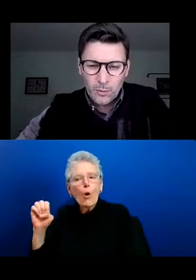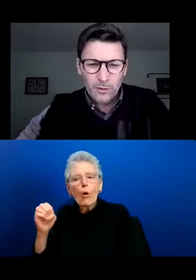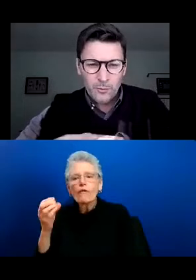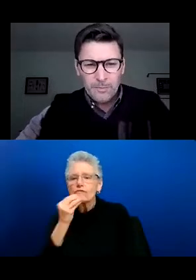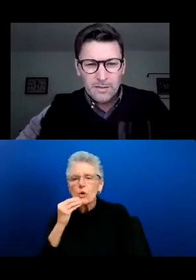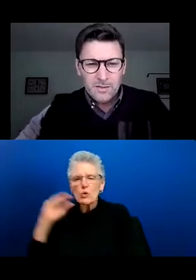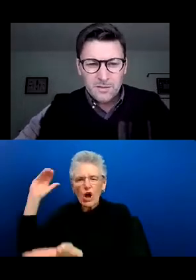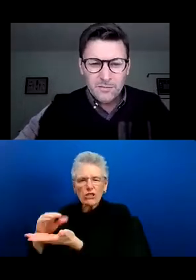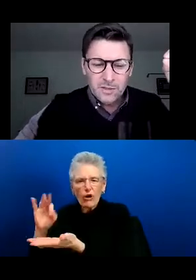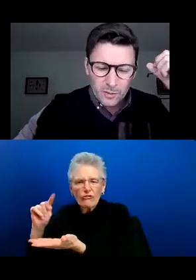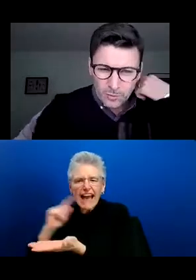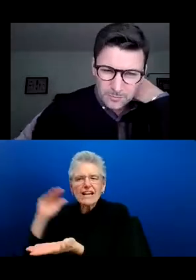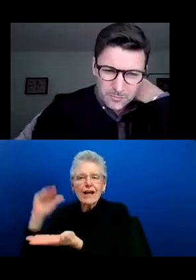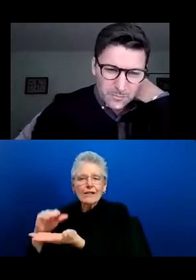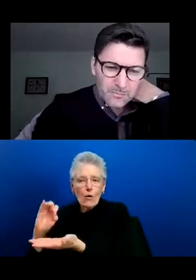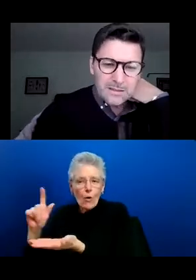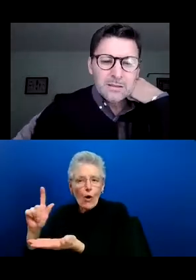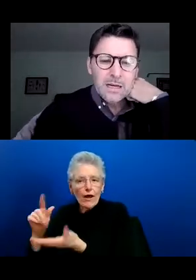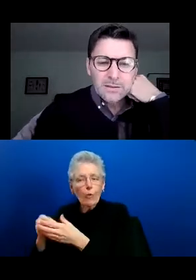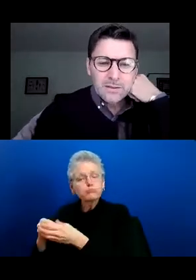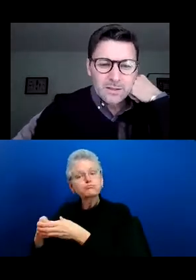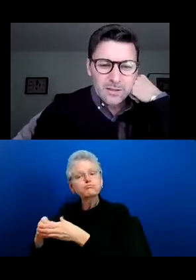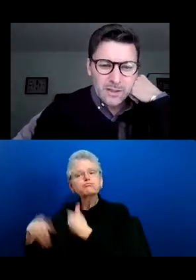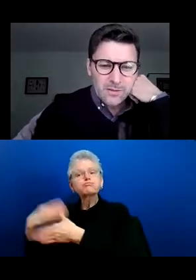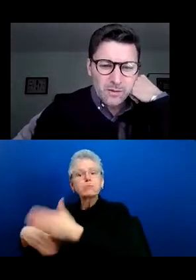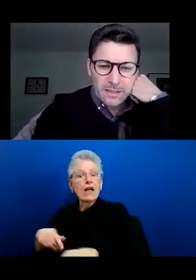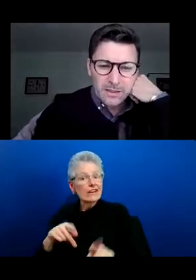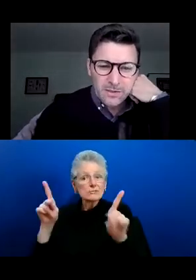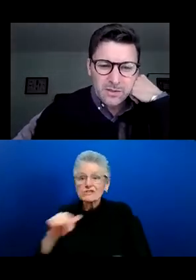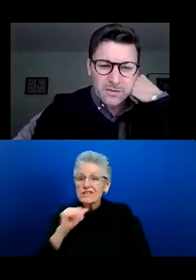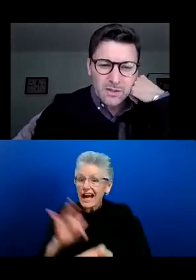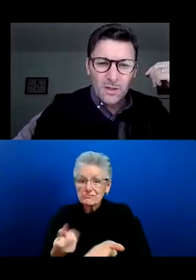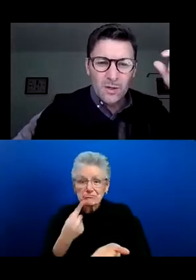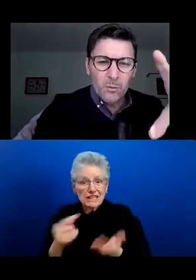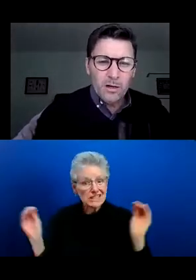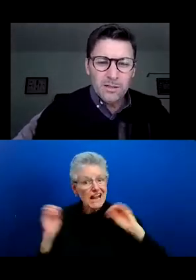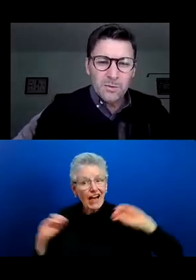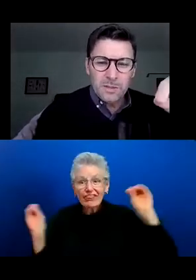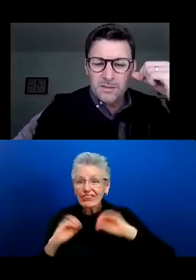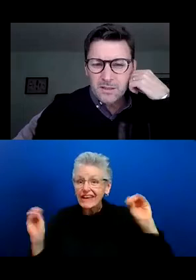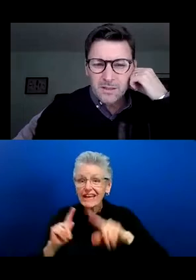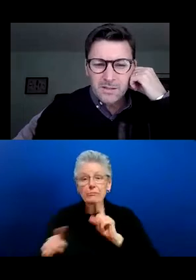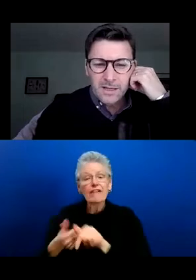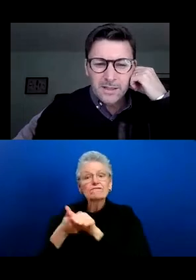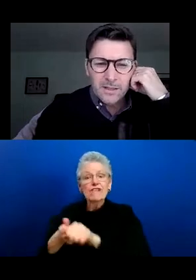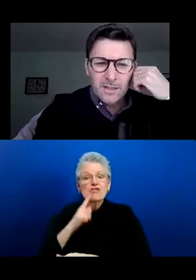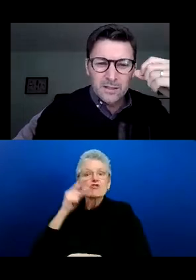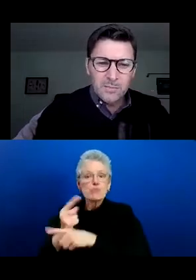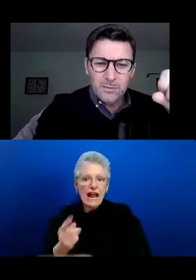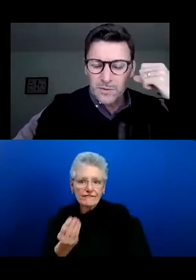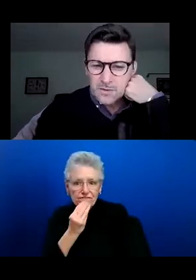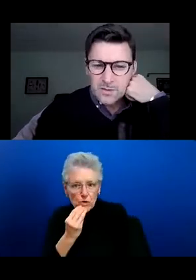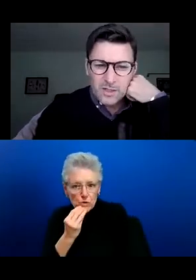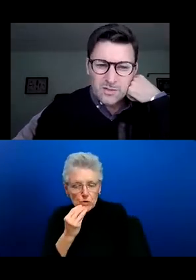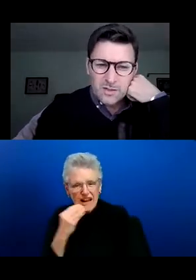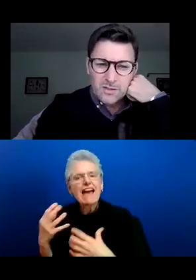low in oil. This individual did not even take cholesterol medications while he was maintaining this diet to